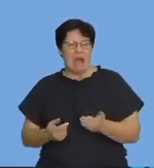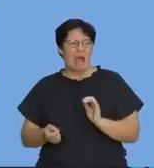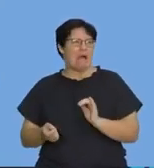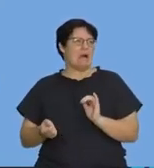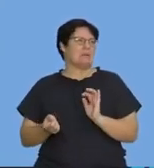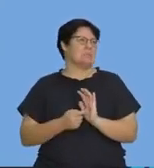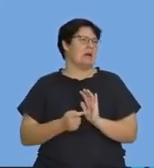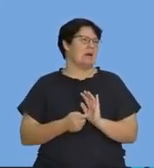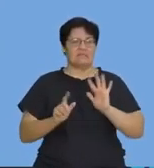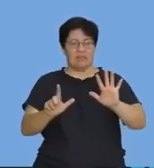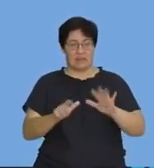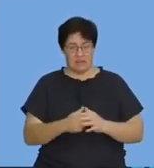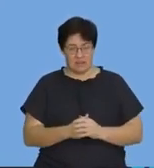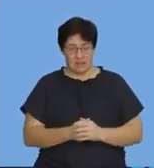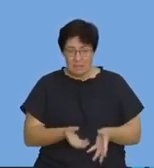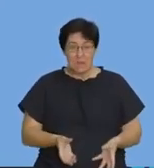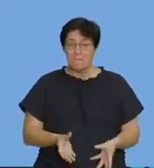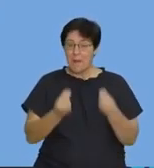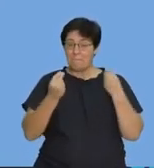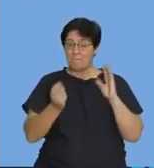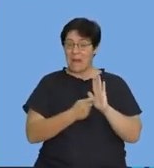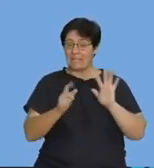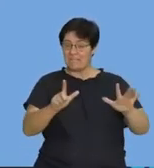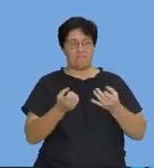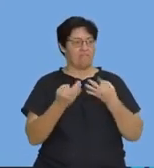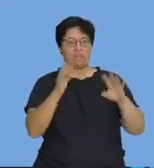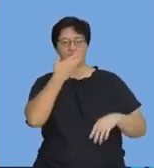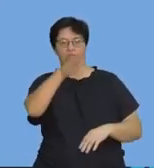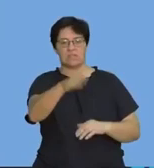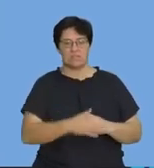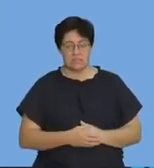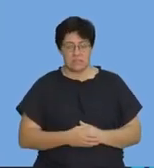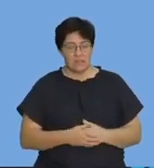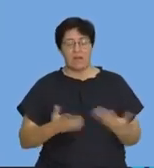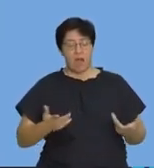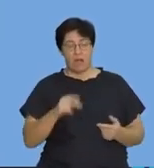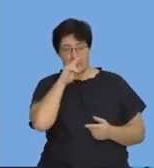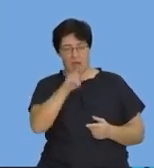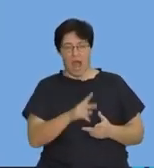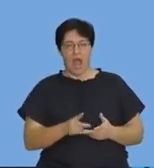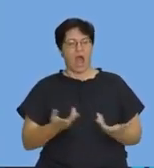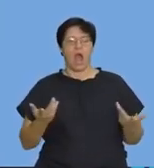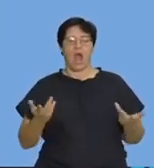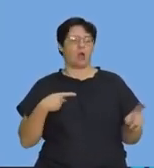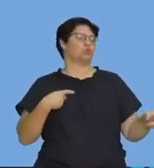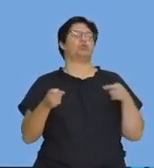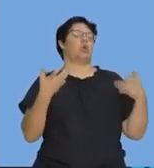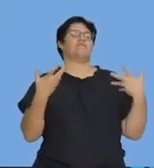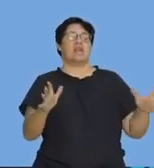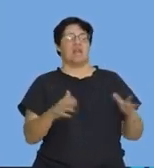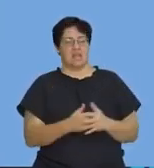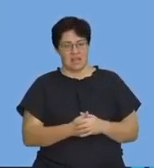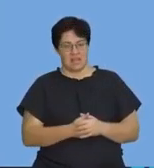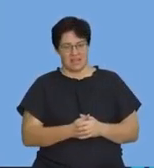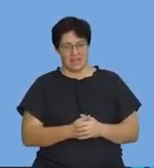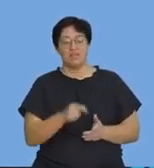marks. Imagine they give you 7 marks just for free. You know, as people normally say, just for control. So you must